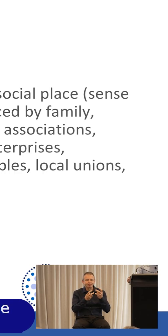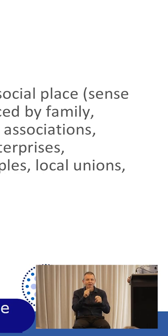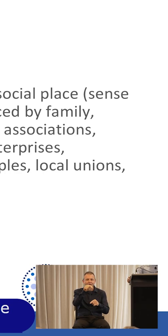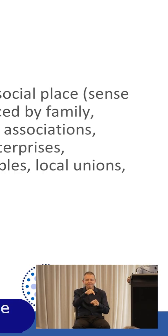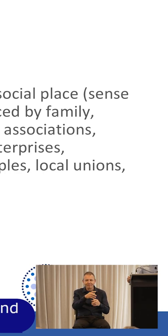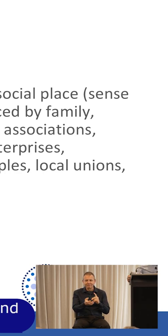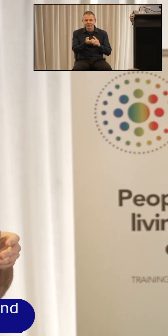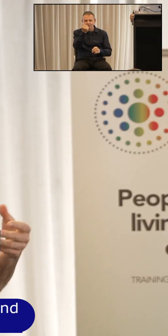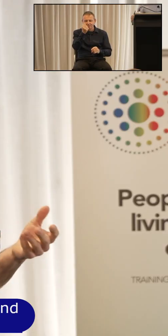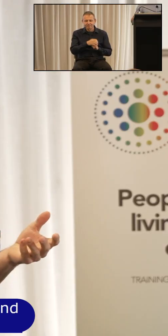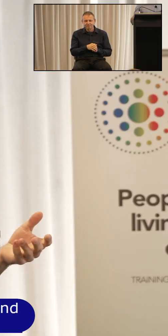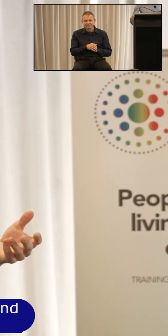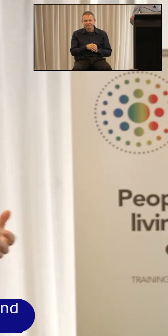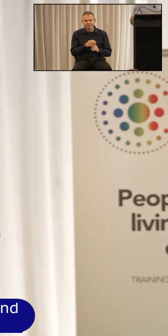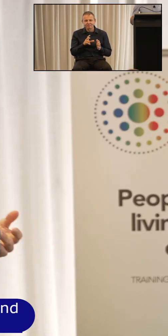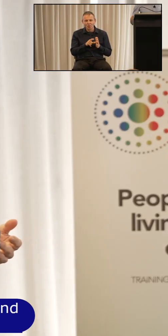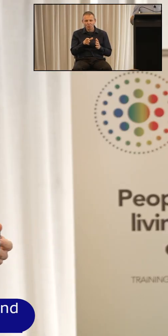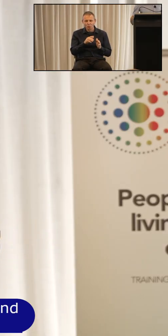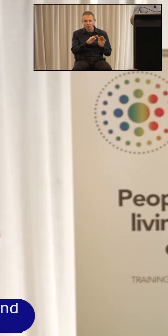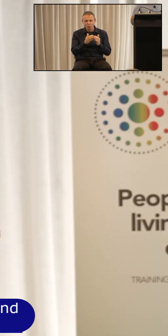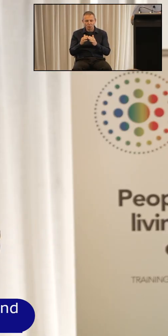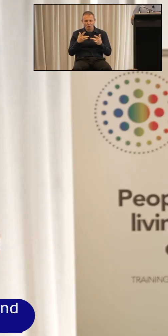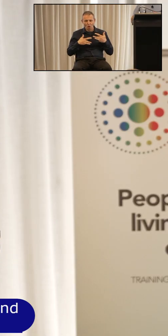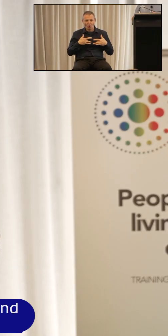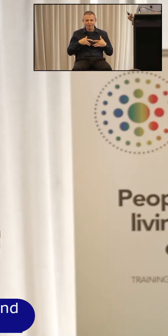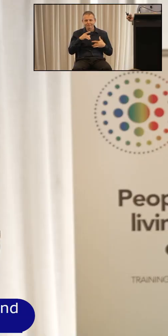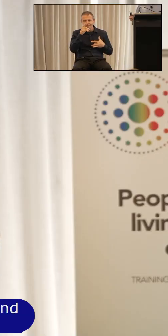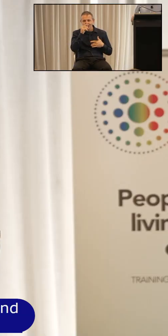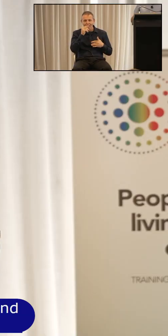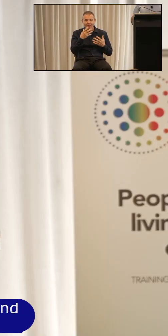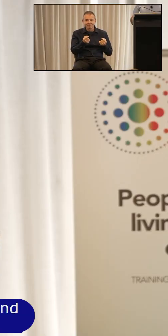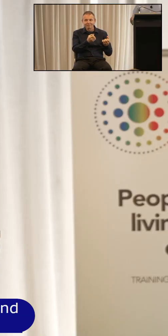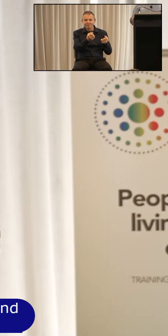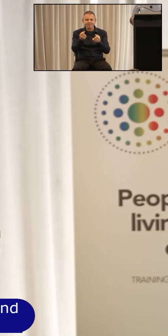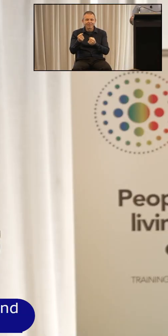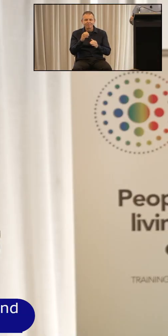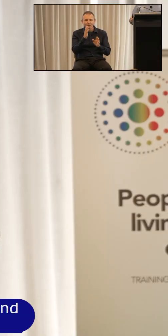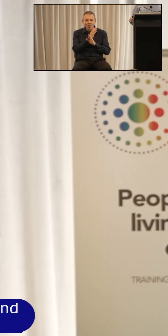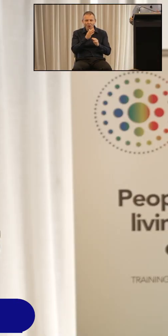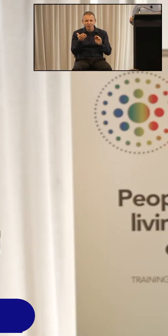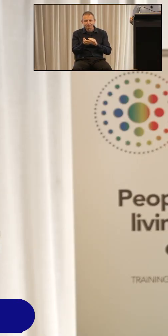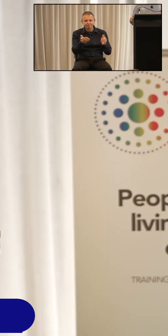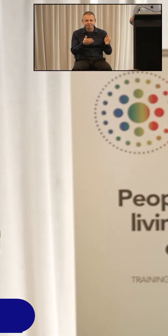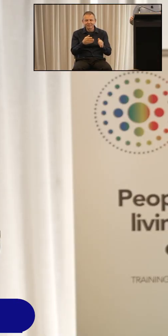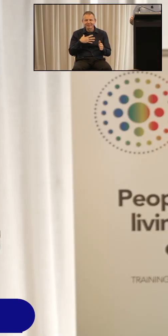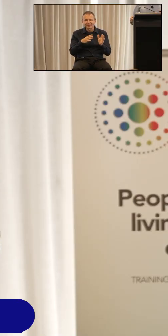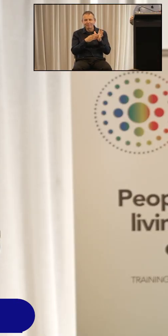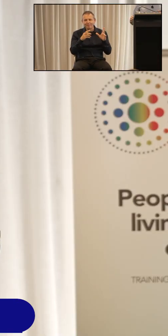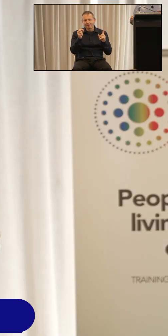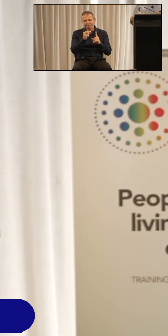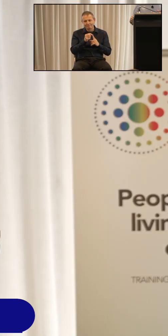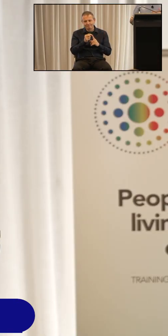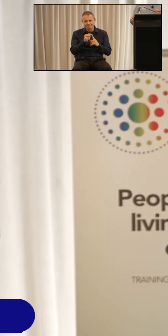there, because the community life can be quite the treasure chest. We just need a map to